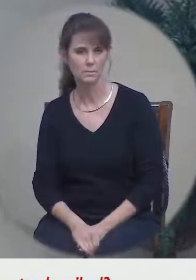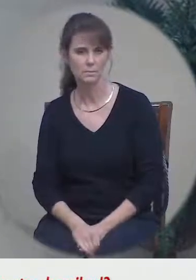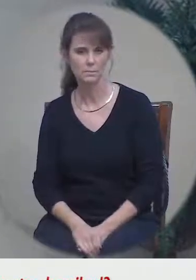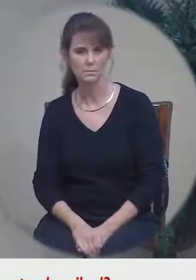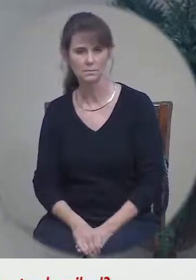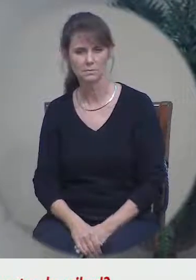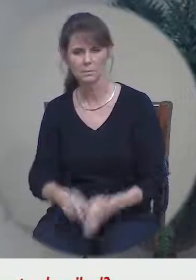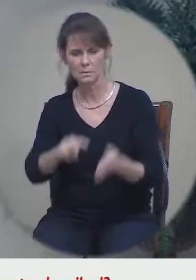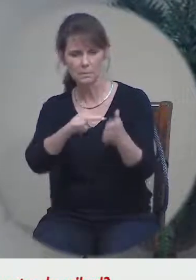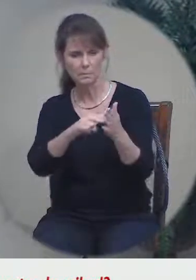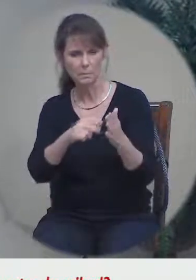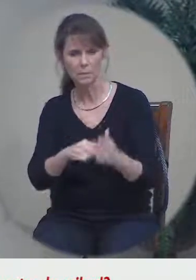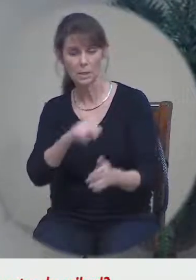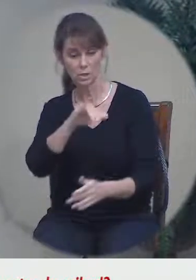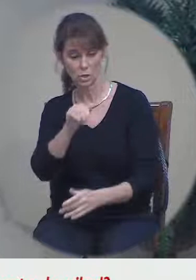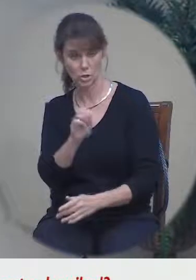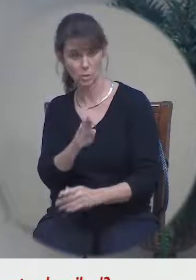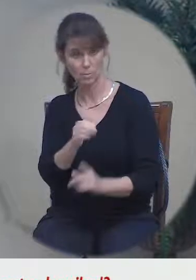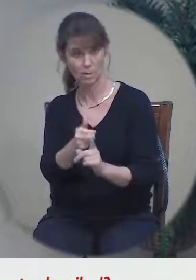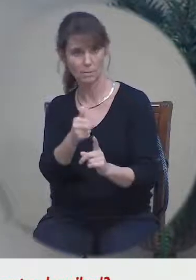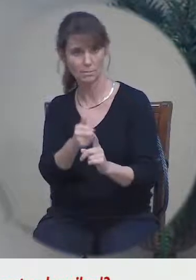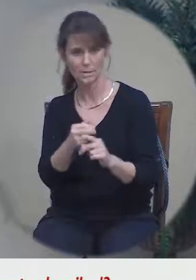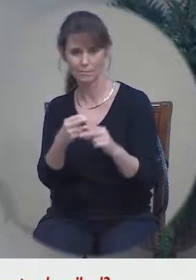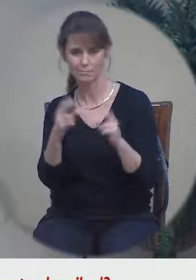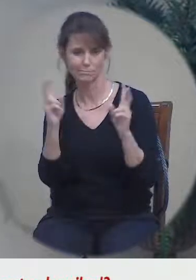was blameless?